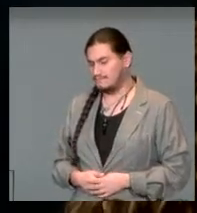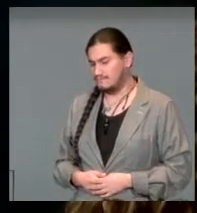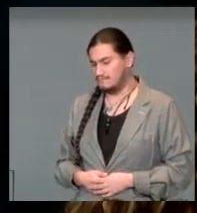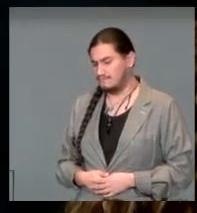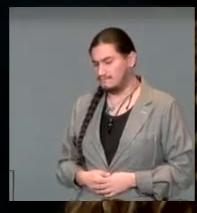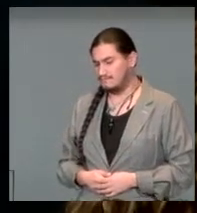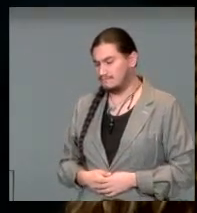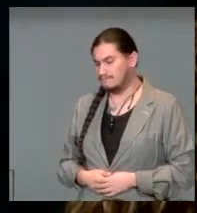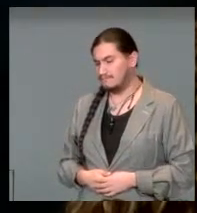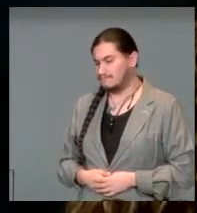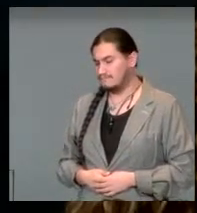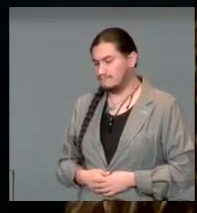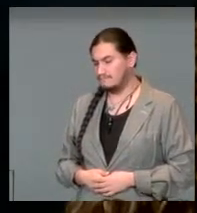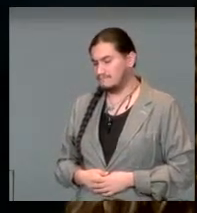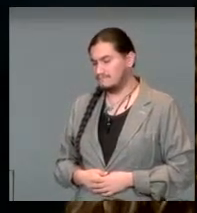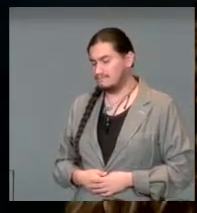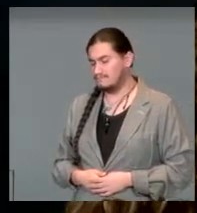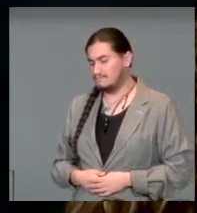you. So